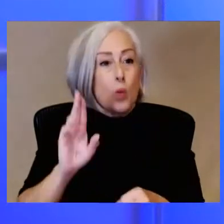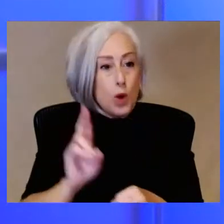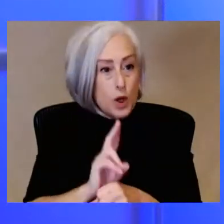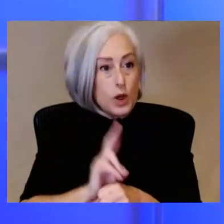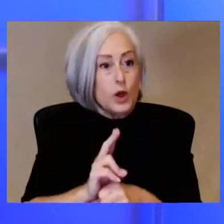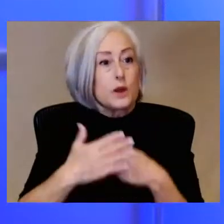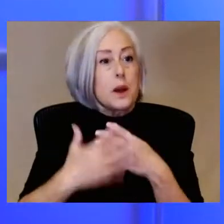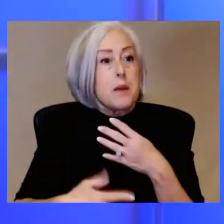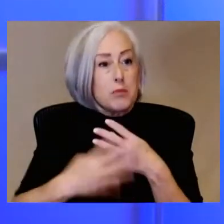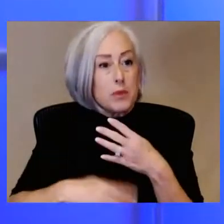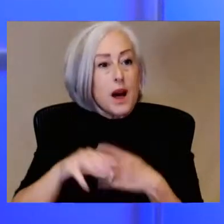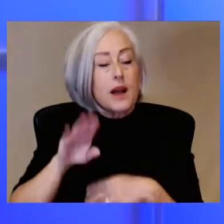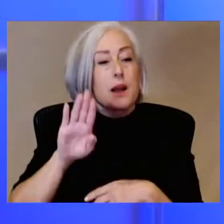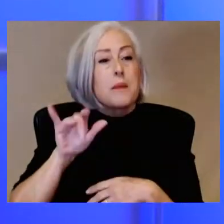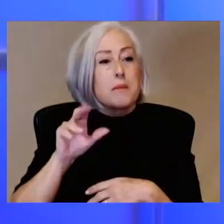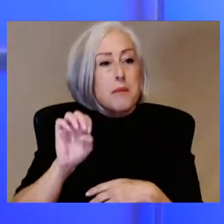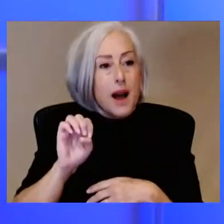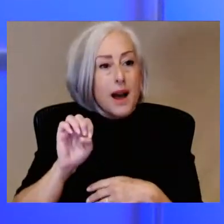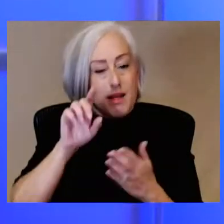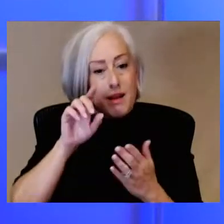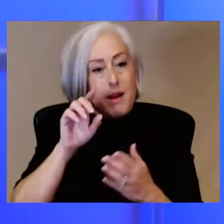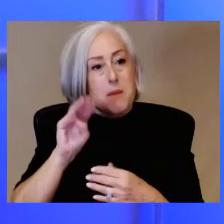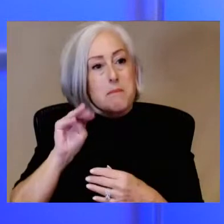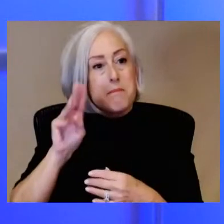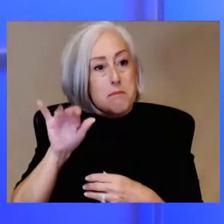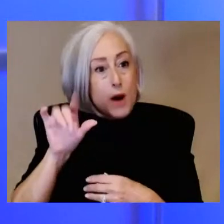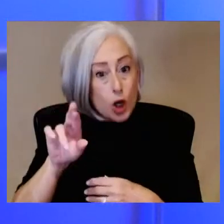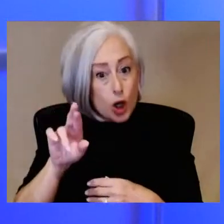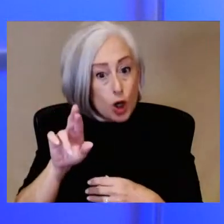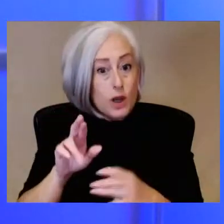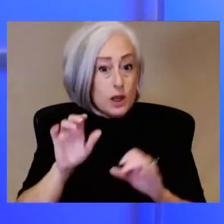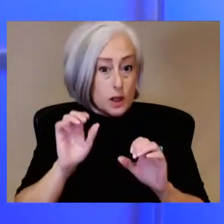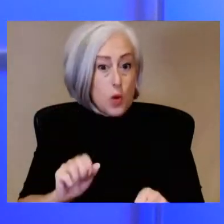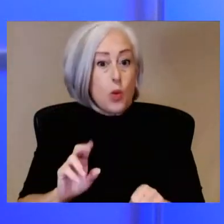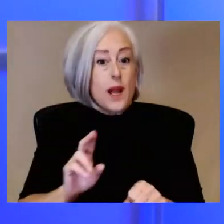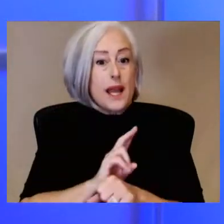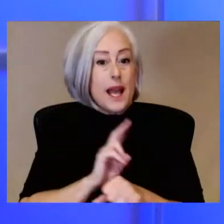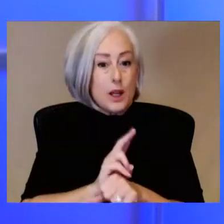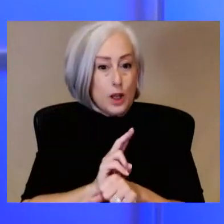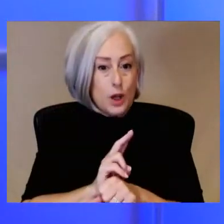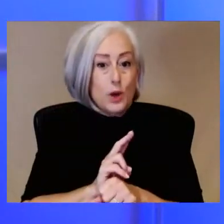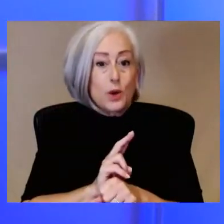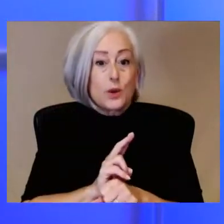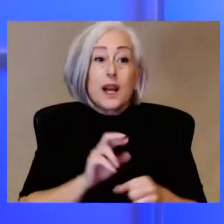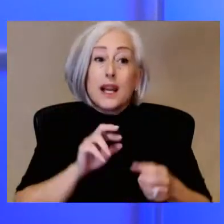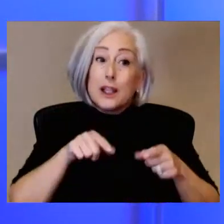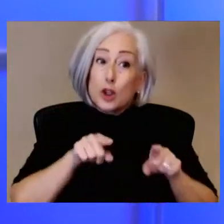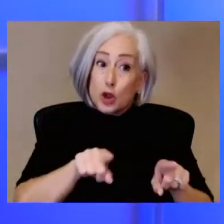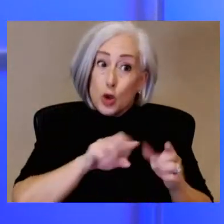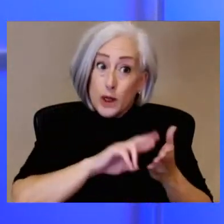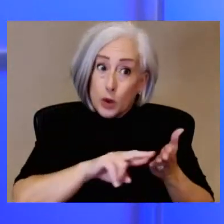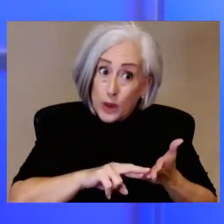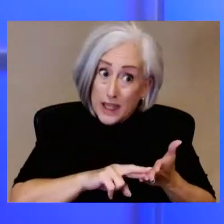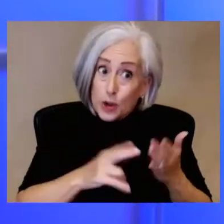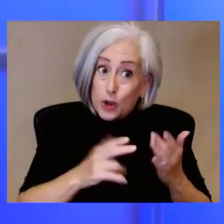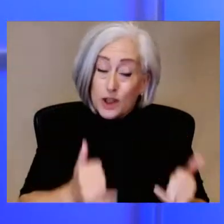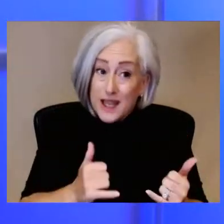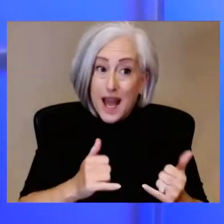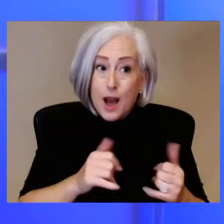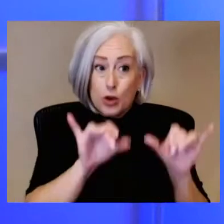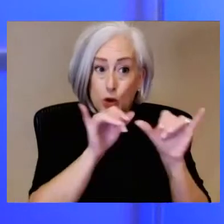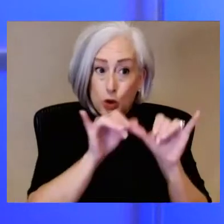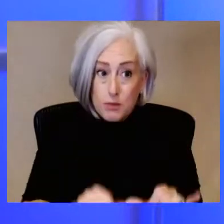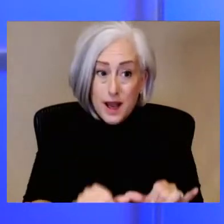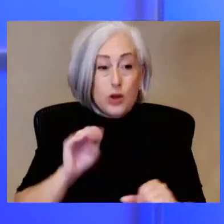on the research side, measure amyloid plaques and tangles in the brain. But it's still research. It's not quite precise enough to sort of use